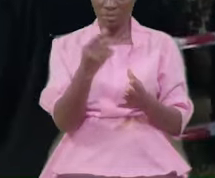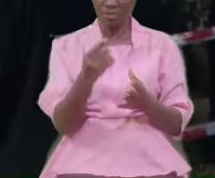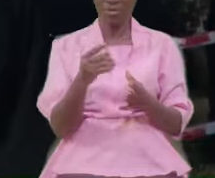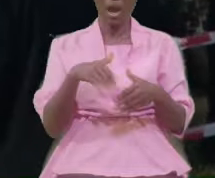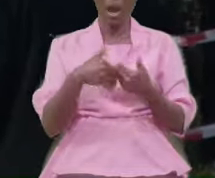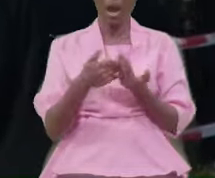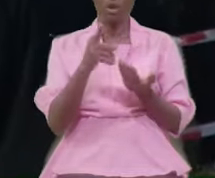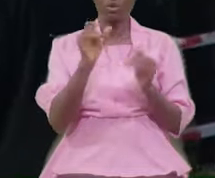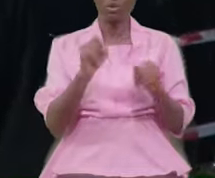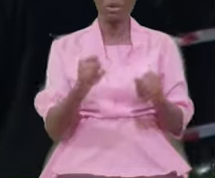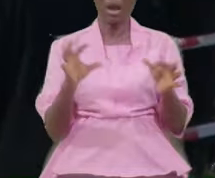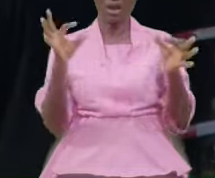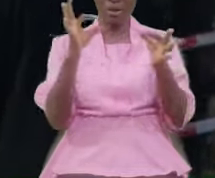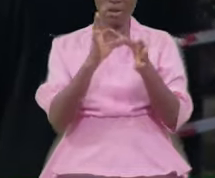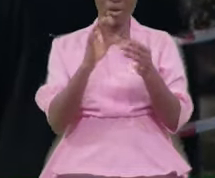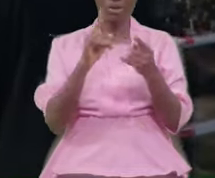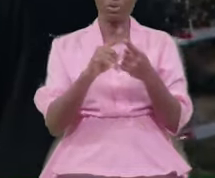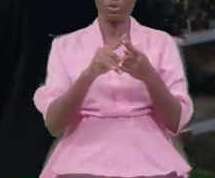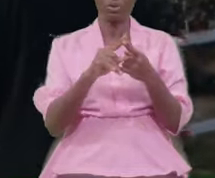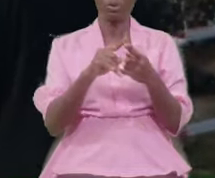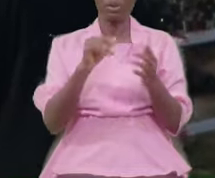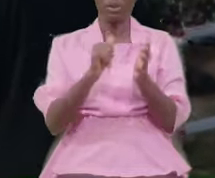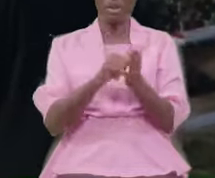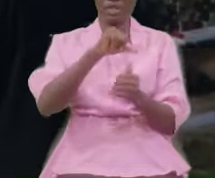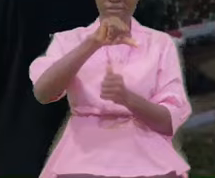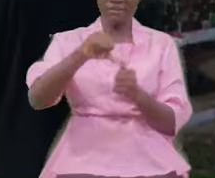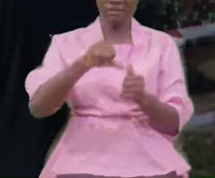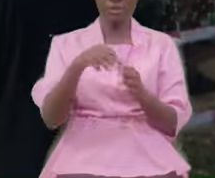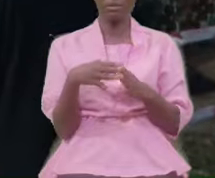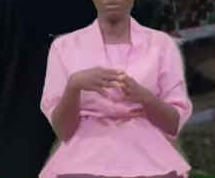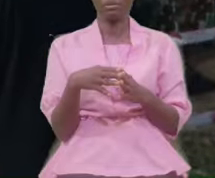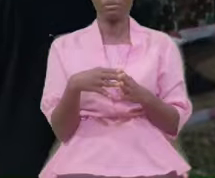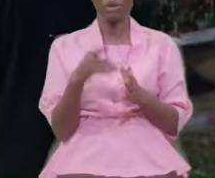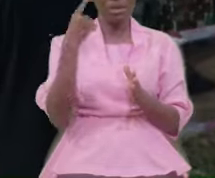Fellowship for the Alpha location here